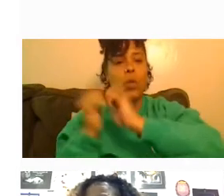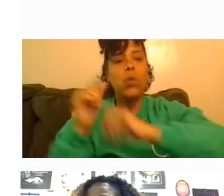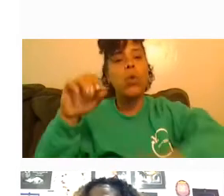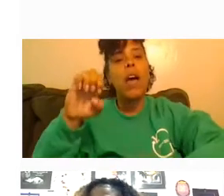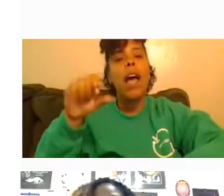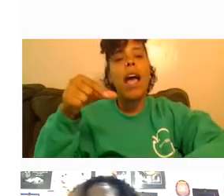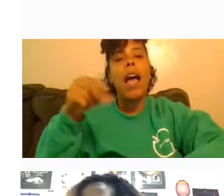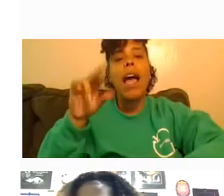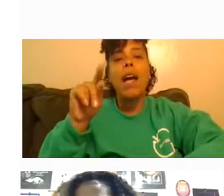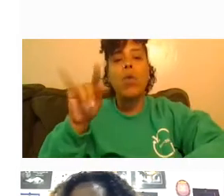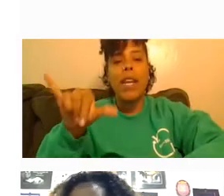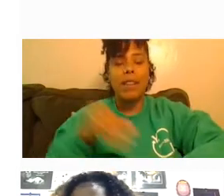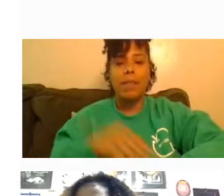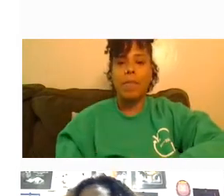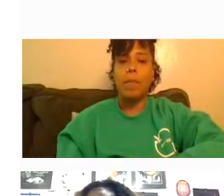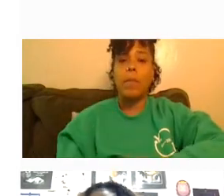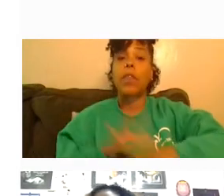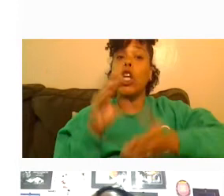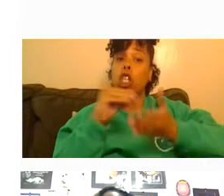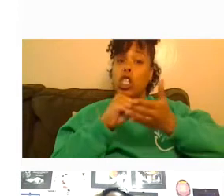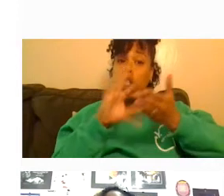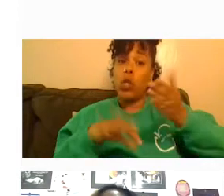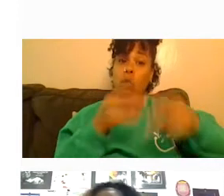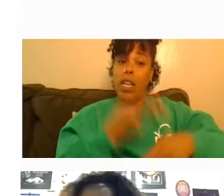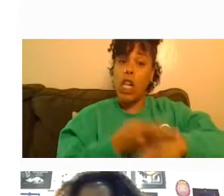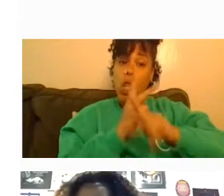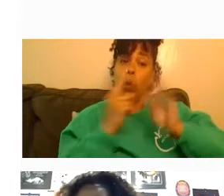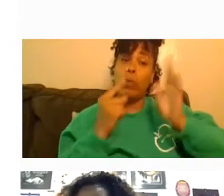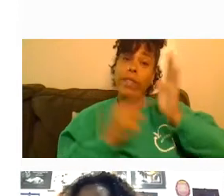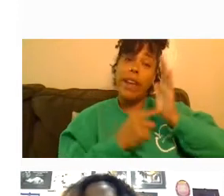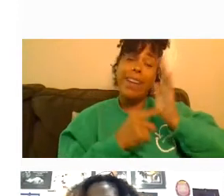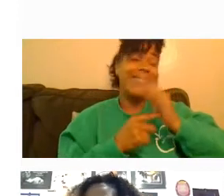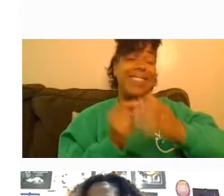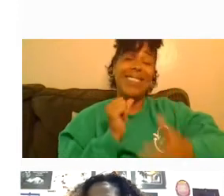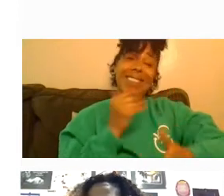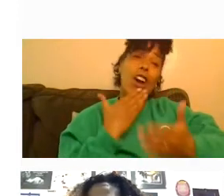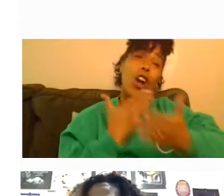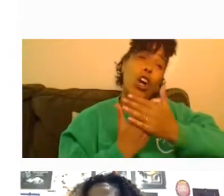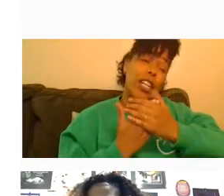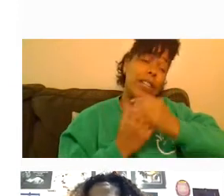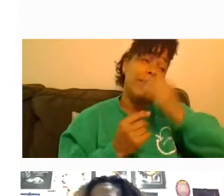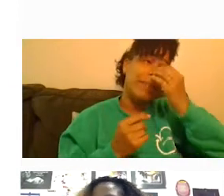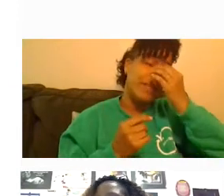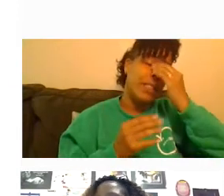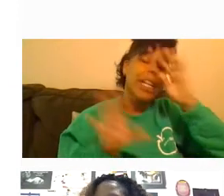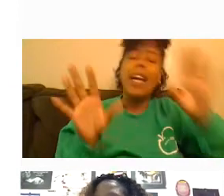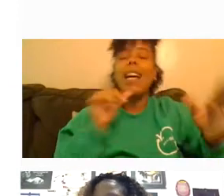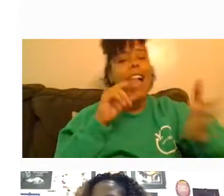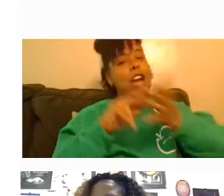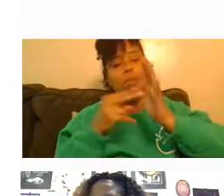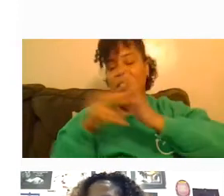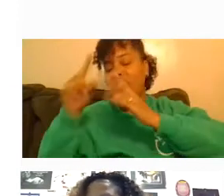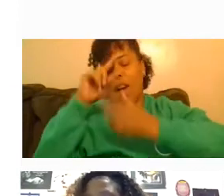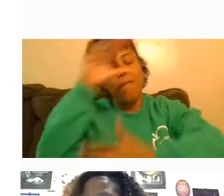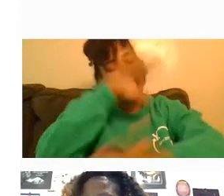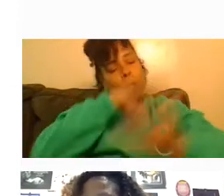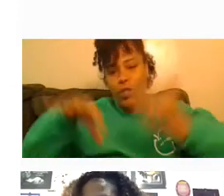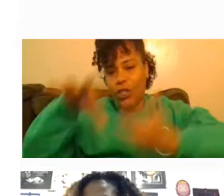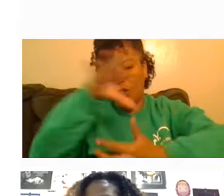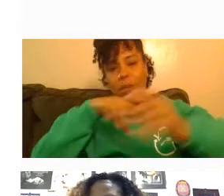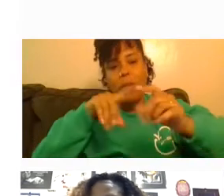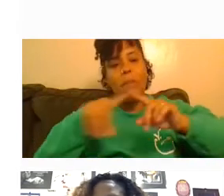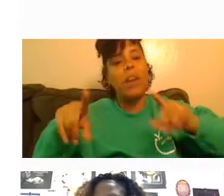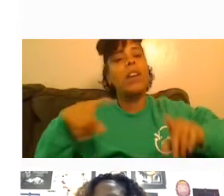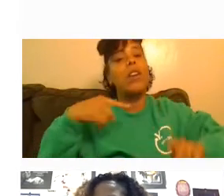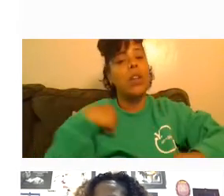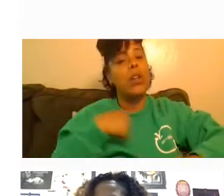student loan debt? Now, student loan debt ain't good, but it's good. I don't mean to confuse y'all. We want this. We need to handle student